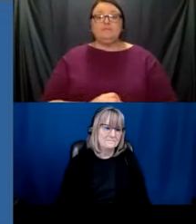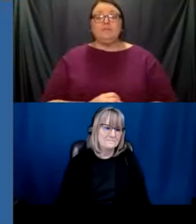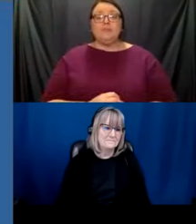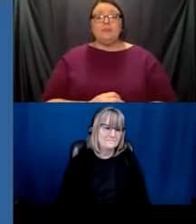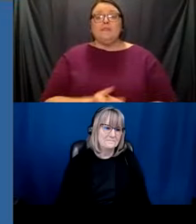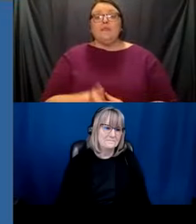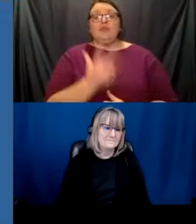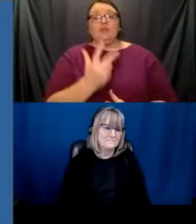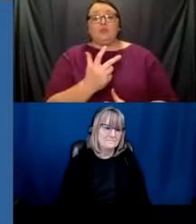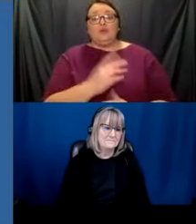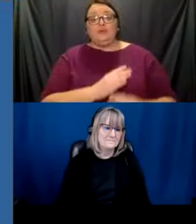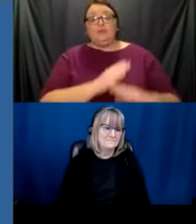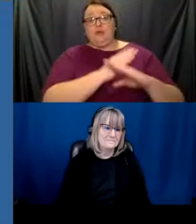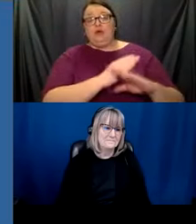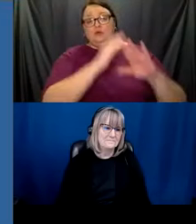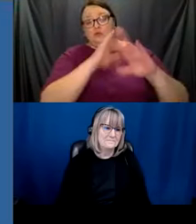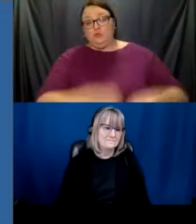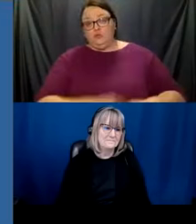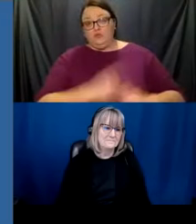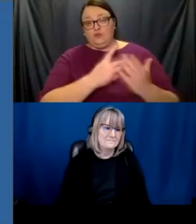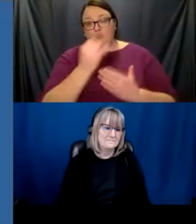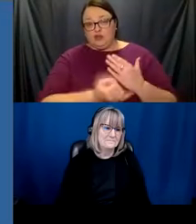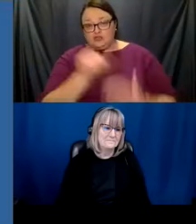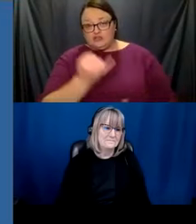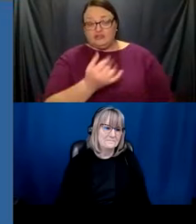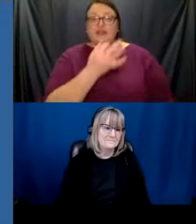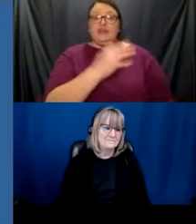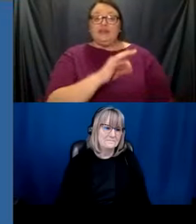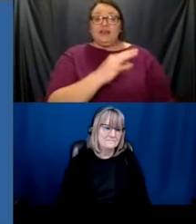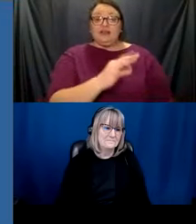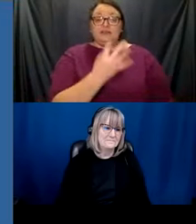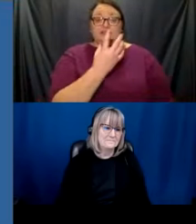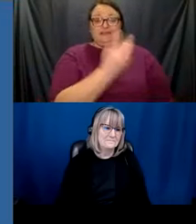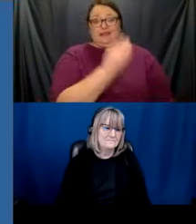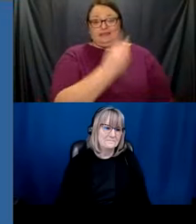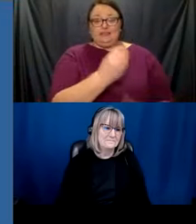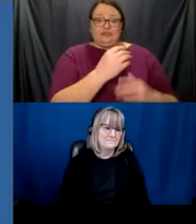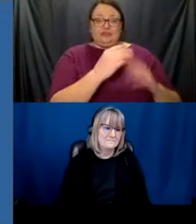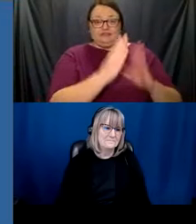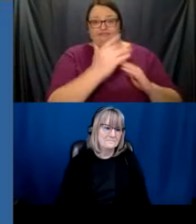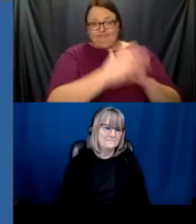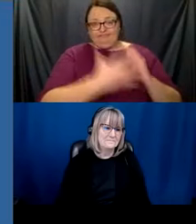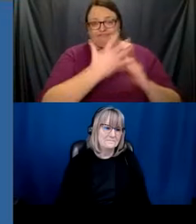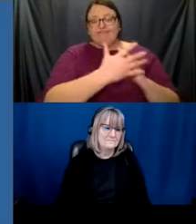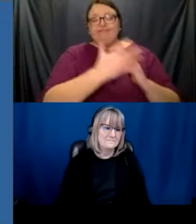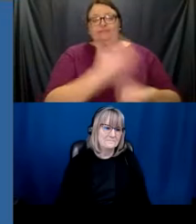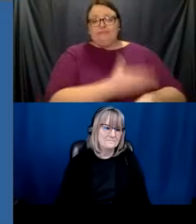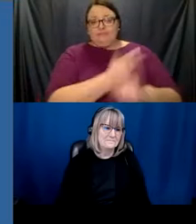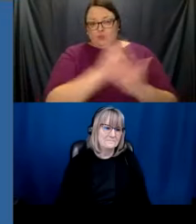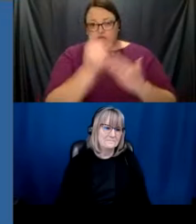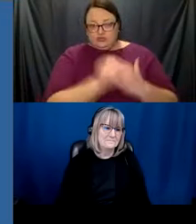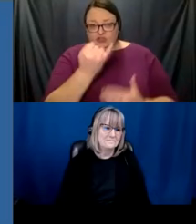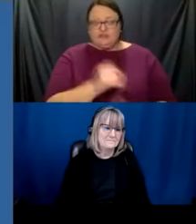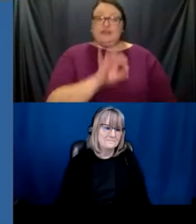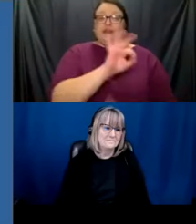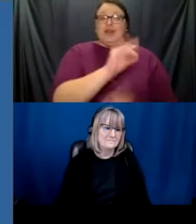3 barrier removal projects, 19 exterior rehabilitation projects, and 9 new roofs